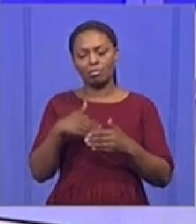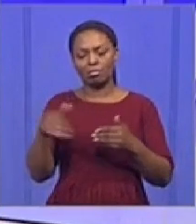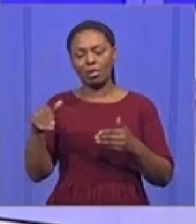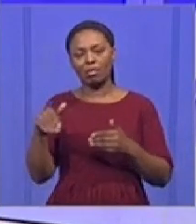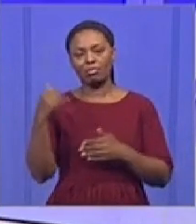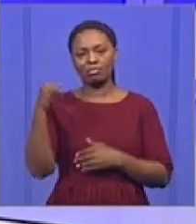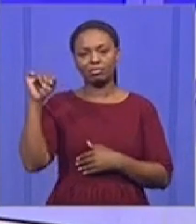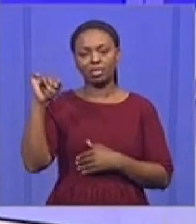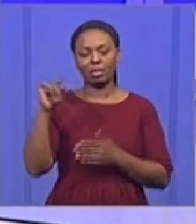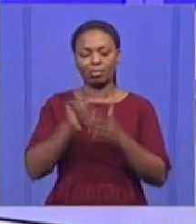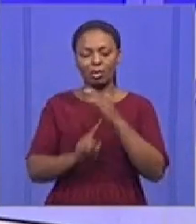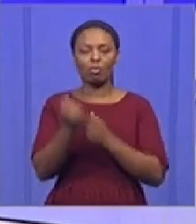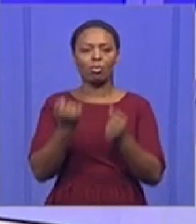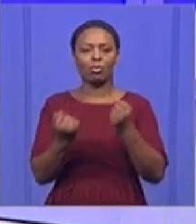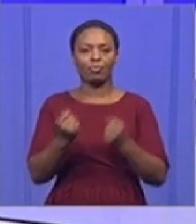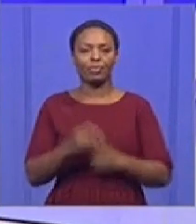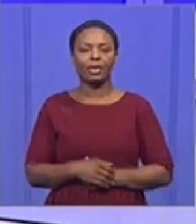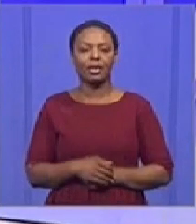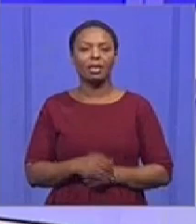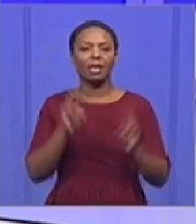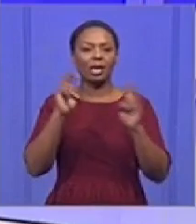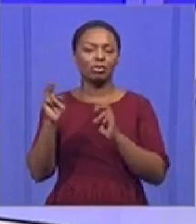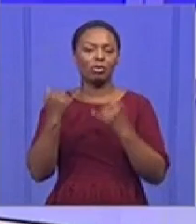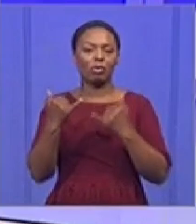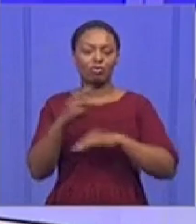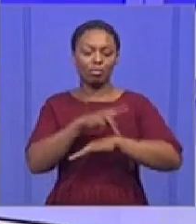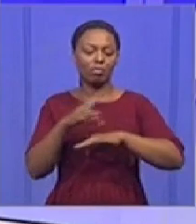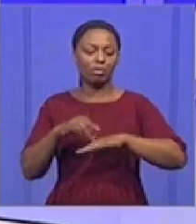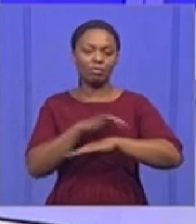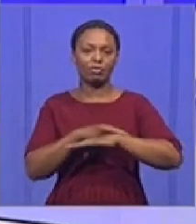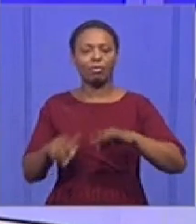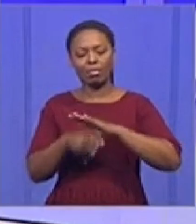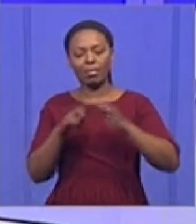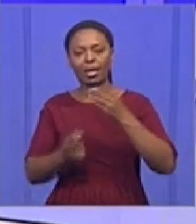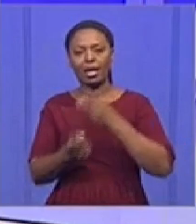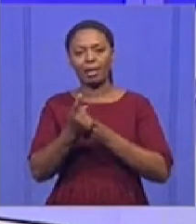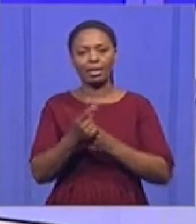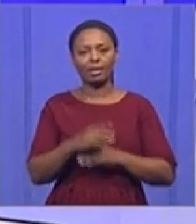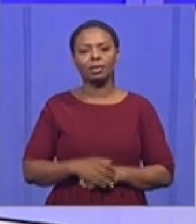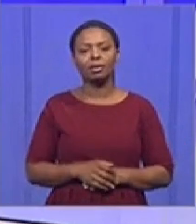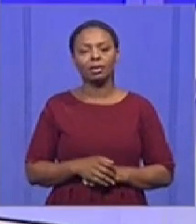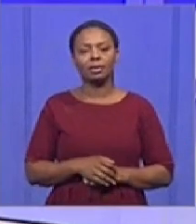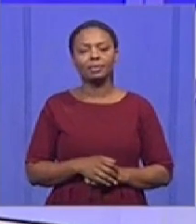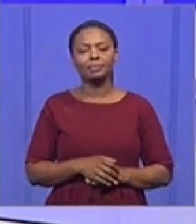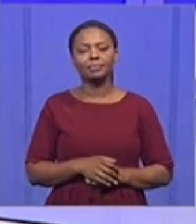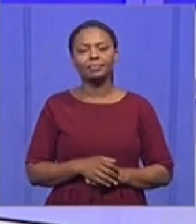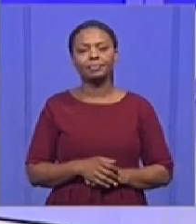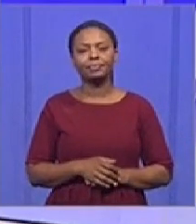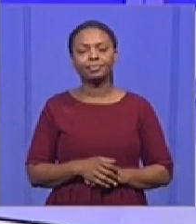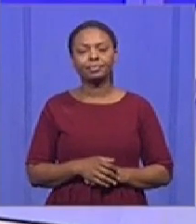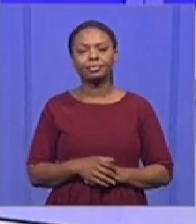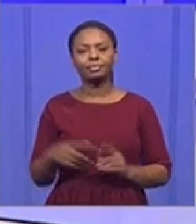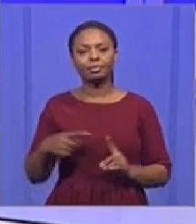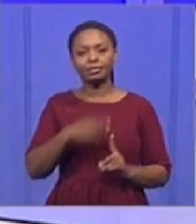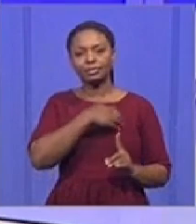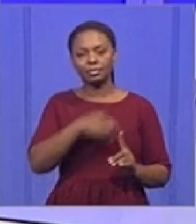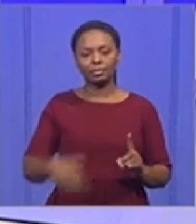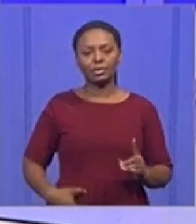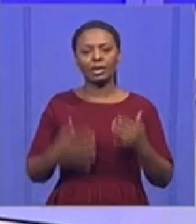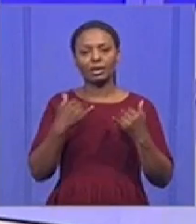Ramaphosa ya go gwetla pegelo e ka ga dipatlisiso tsa magato ya bogwenegwene kwa polaseng ya gagwe ya Phalaphala. Moporesidente o